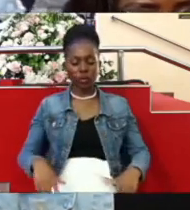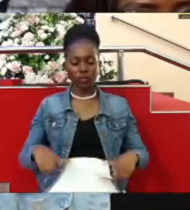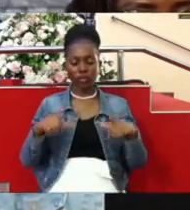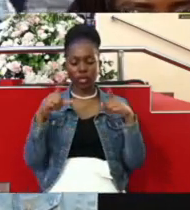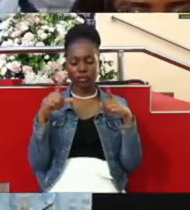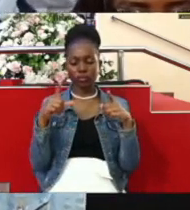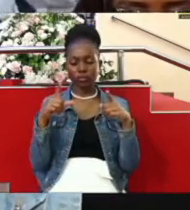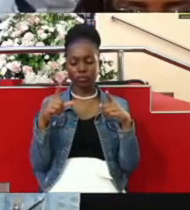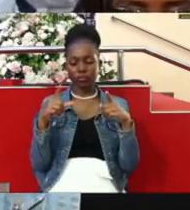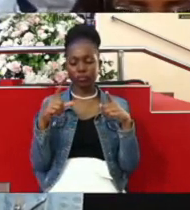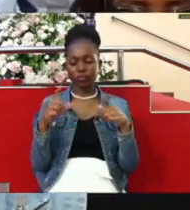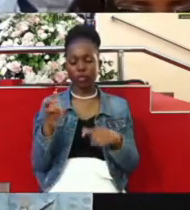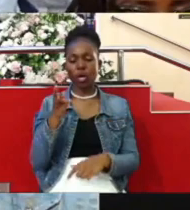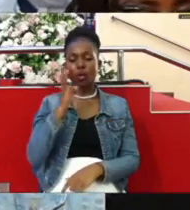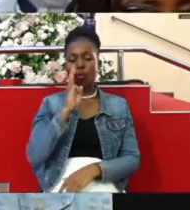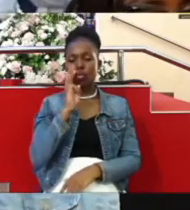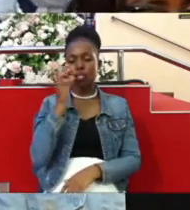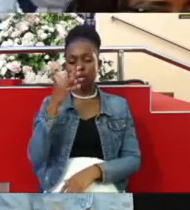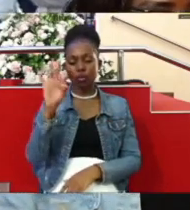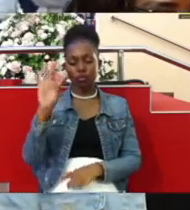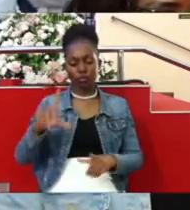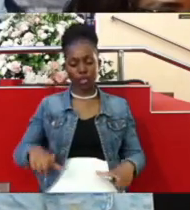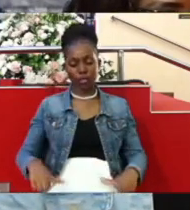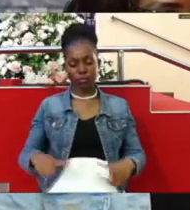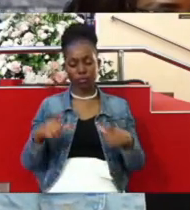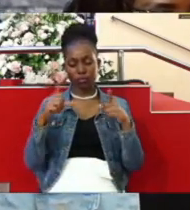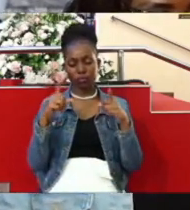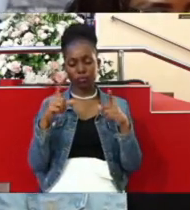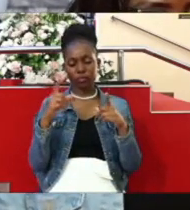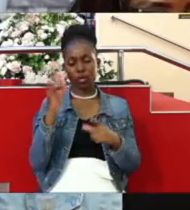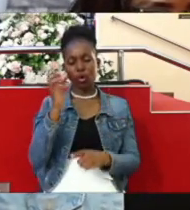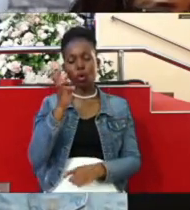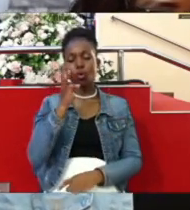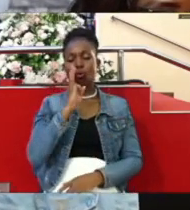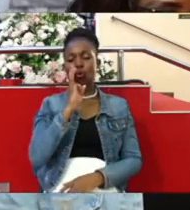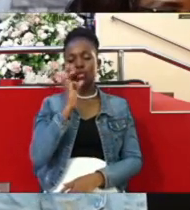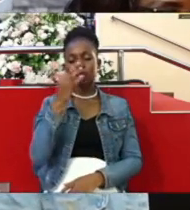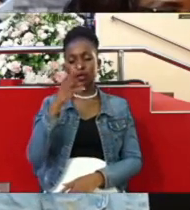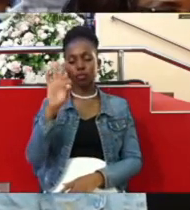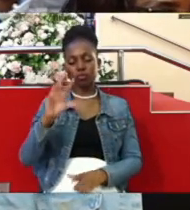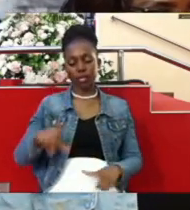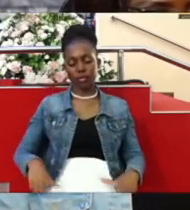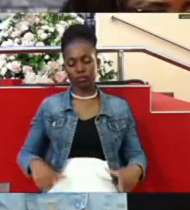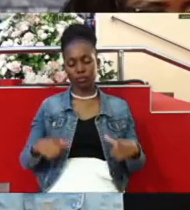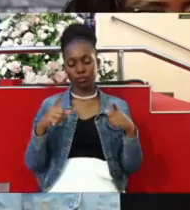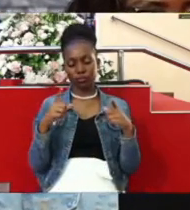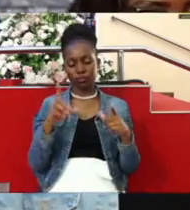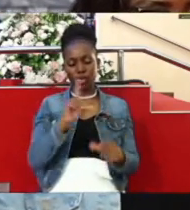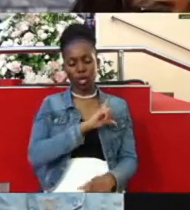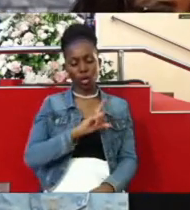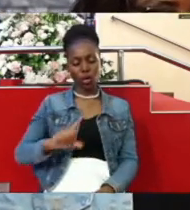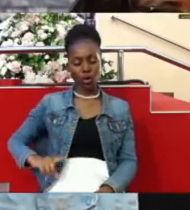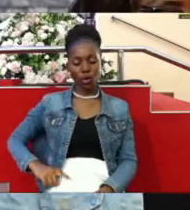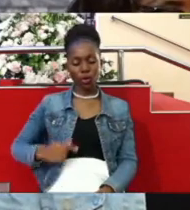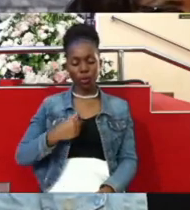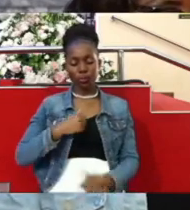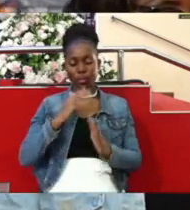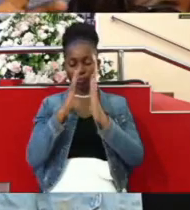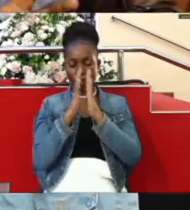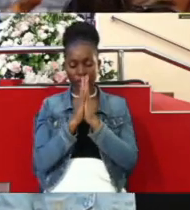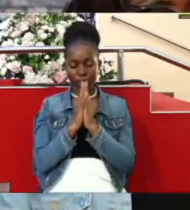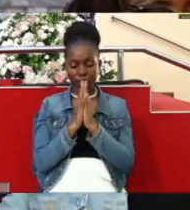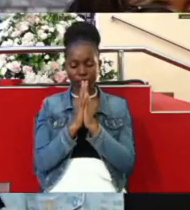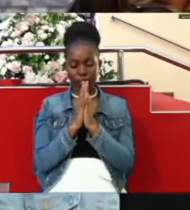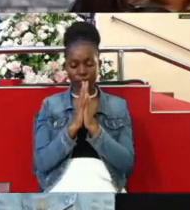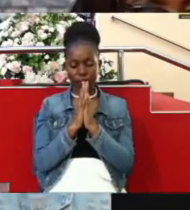The water of life. The water of life. Lord, I pray